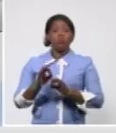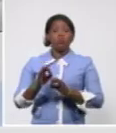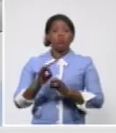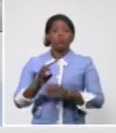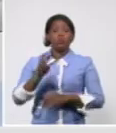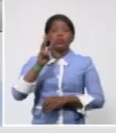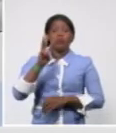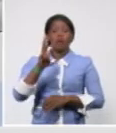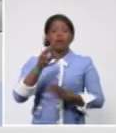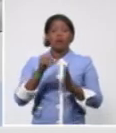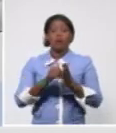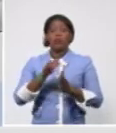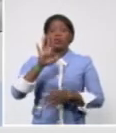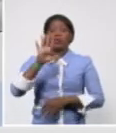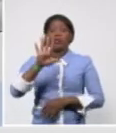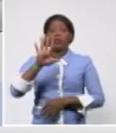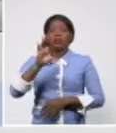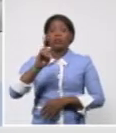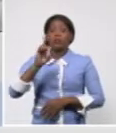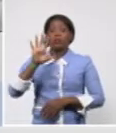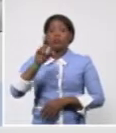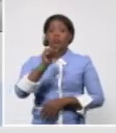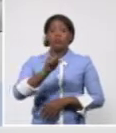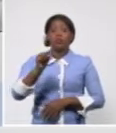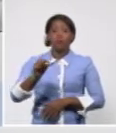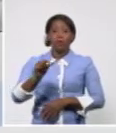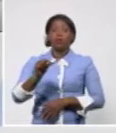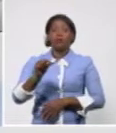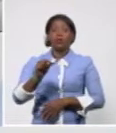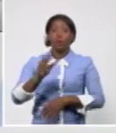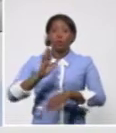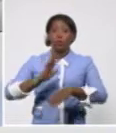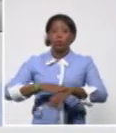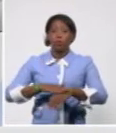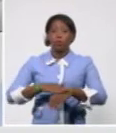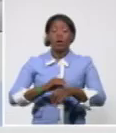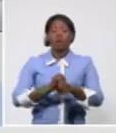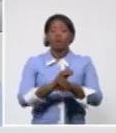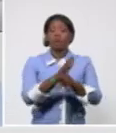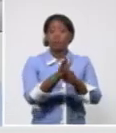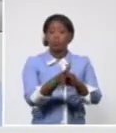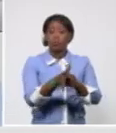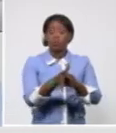14,031,248 people to have been diagnosed with the virus.